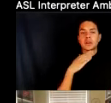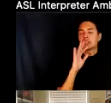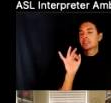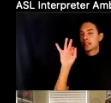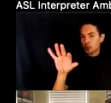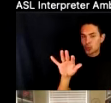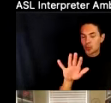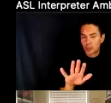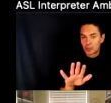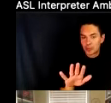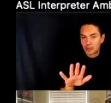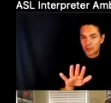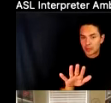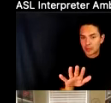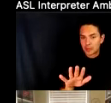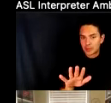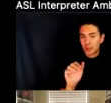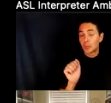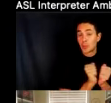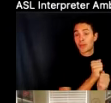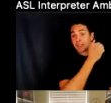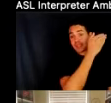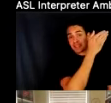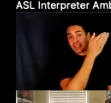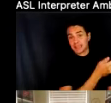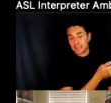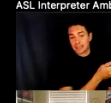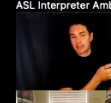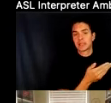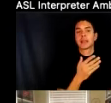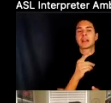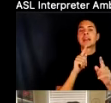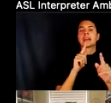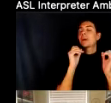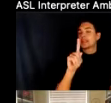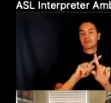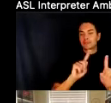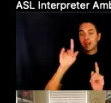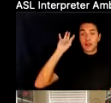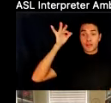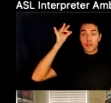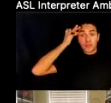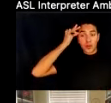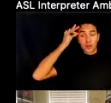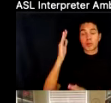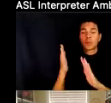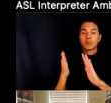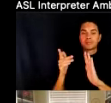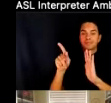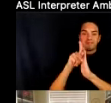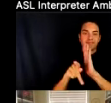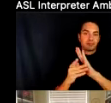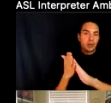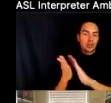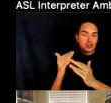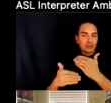lot of with this, there's also different stuff under federal regulations. And many people have